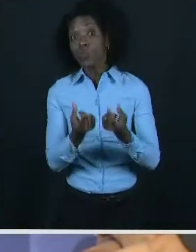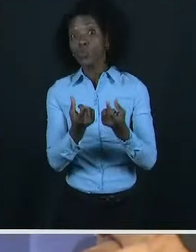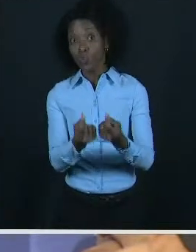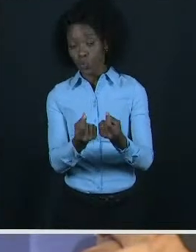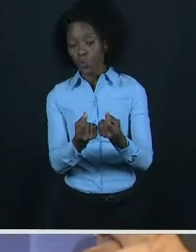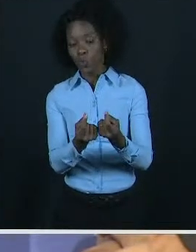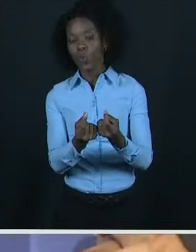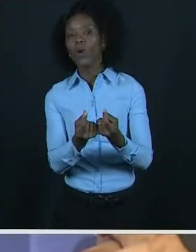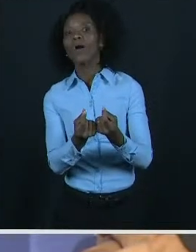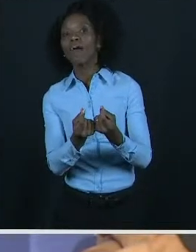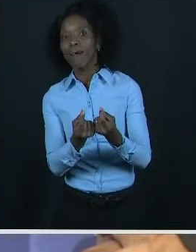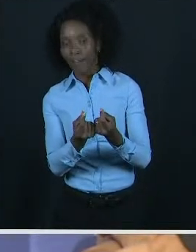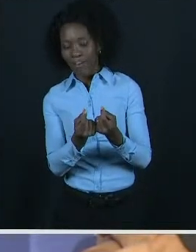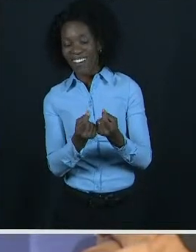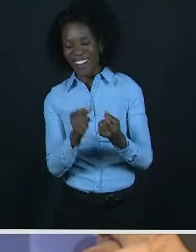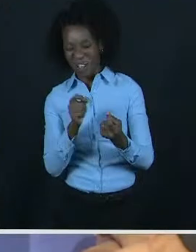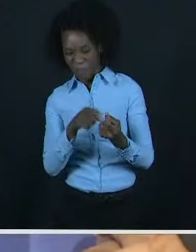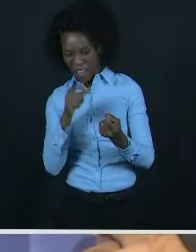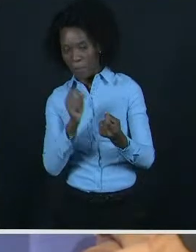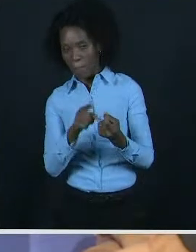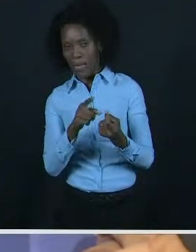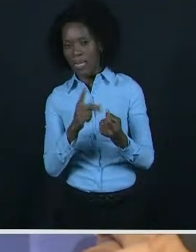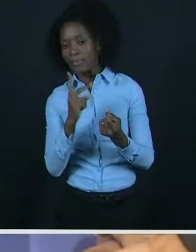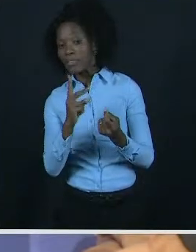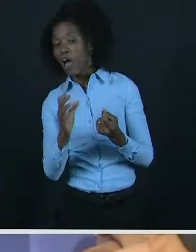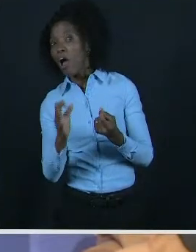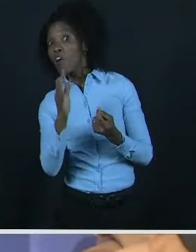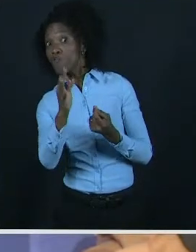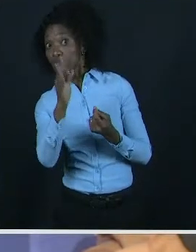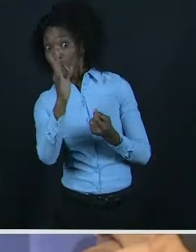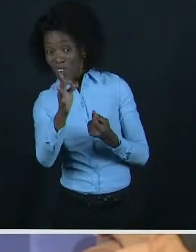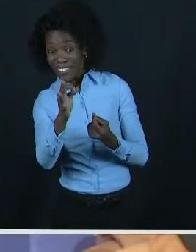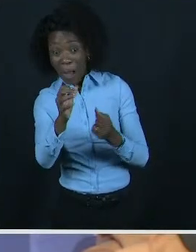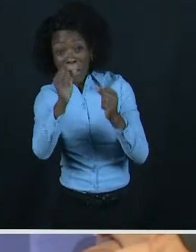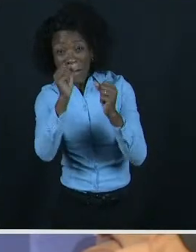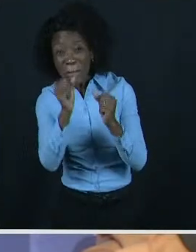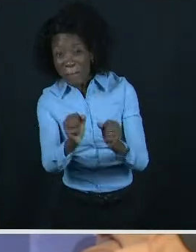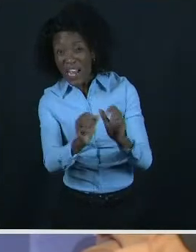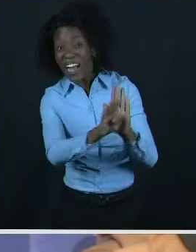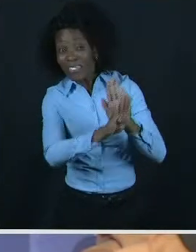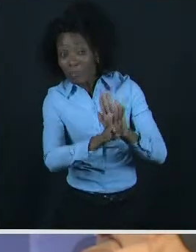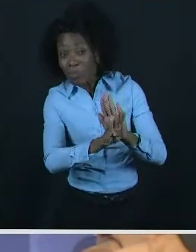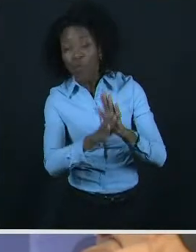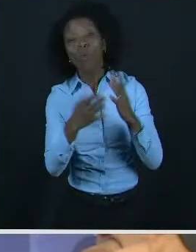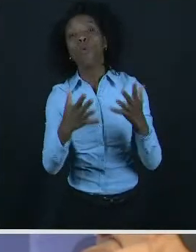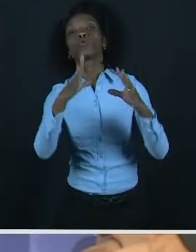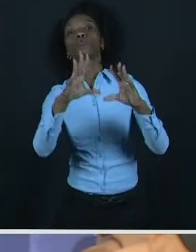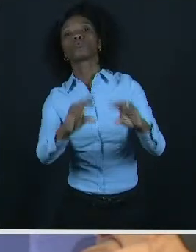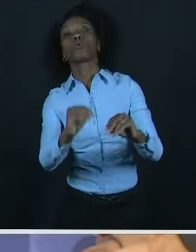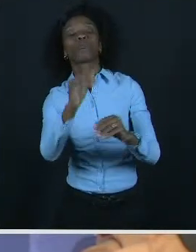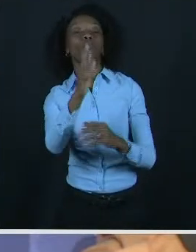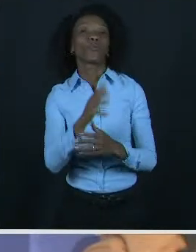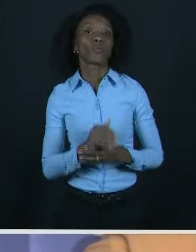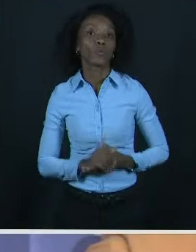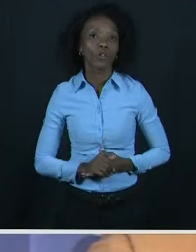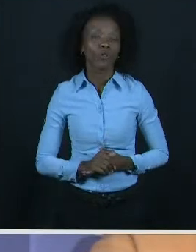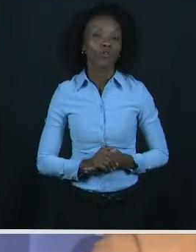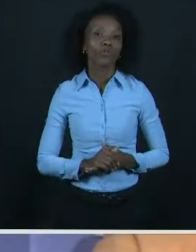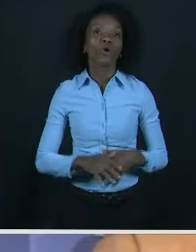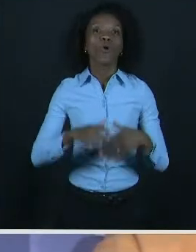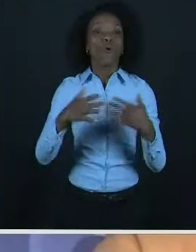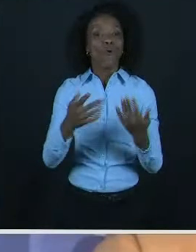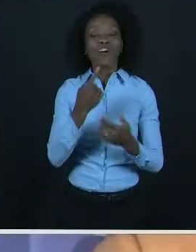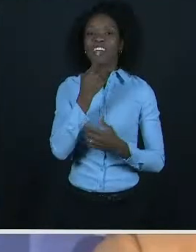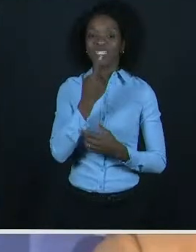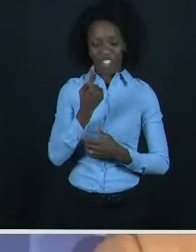crime forever remains a feature of our national life, or whether we can say we are